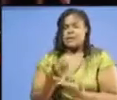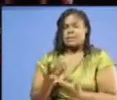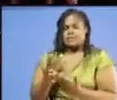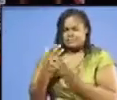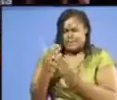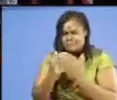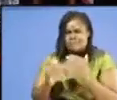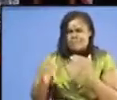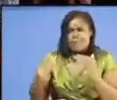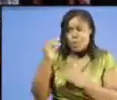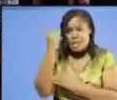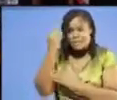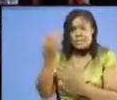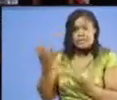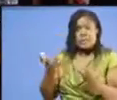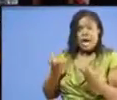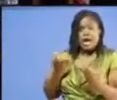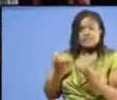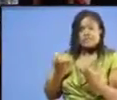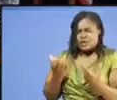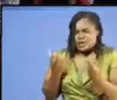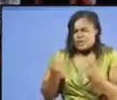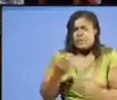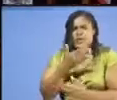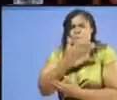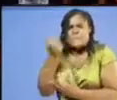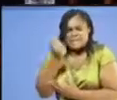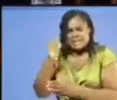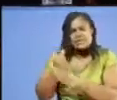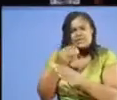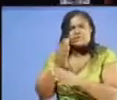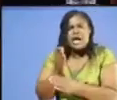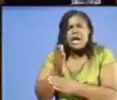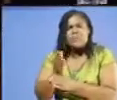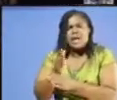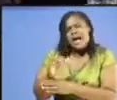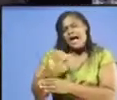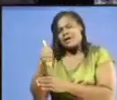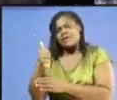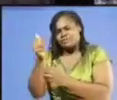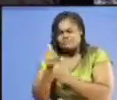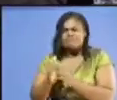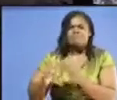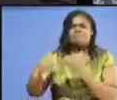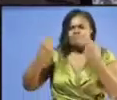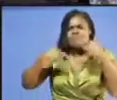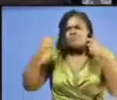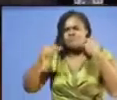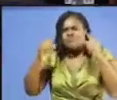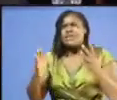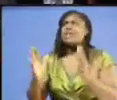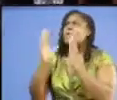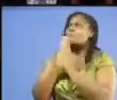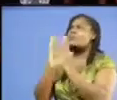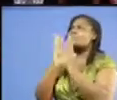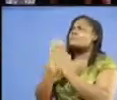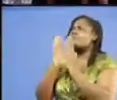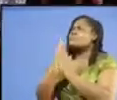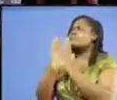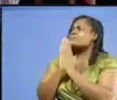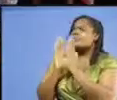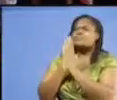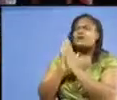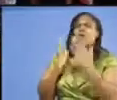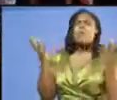you'd have gotten. You've done your best at your job and others get past you and you're praying and you're